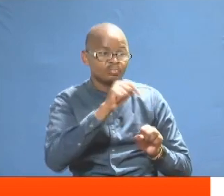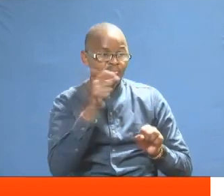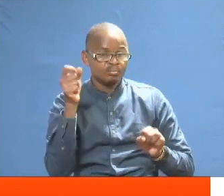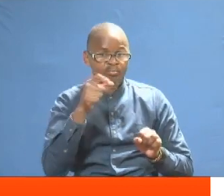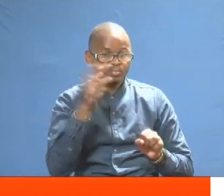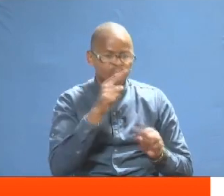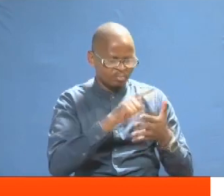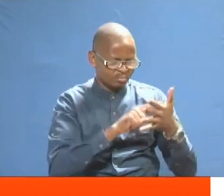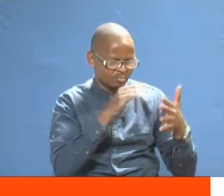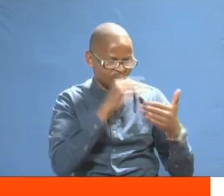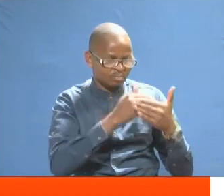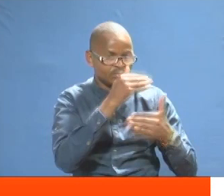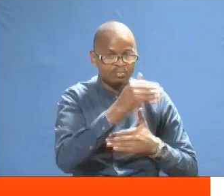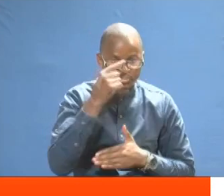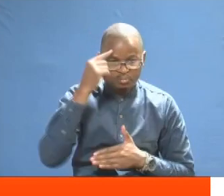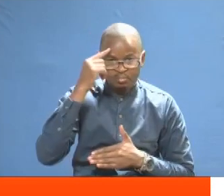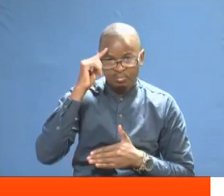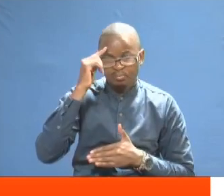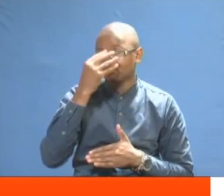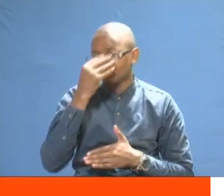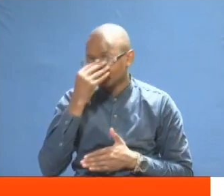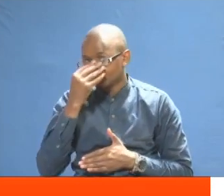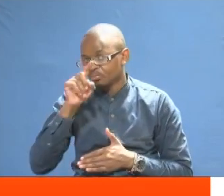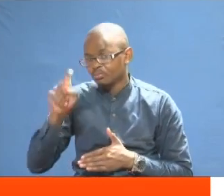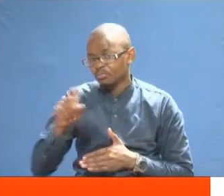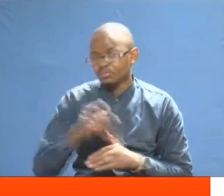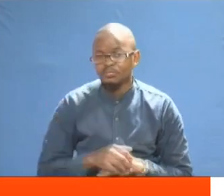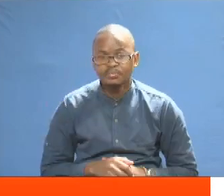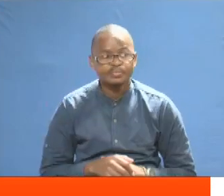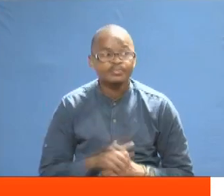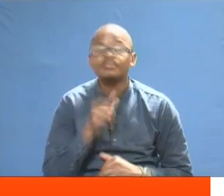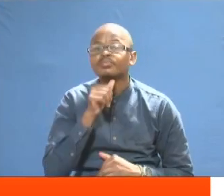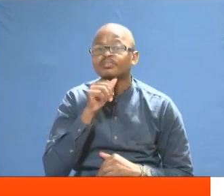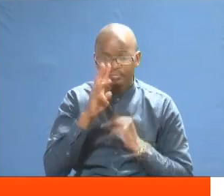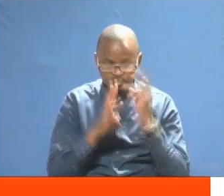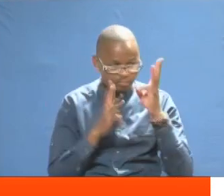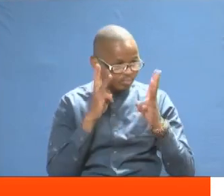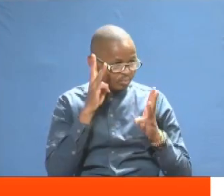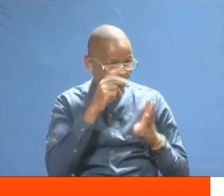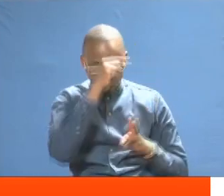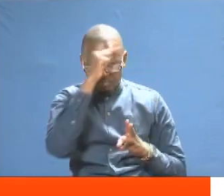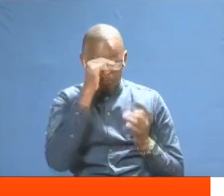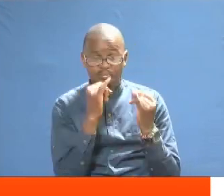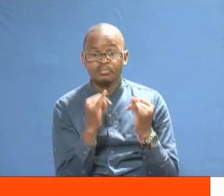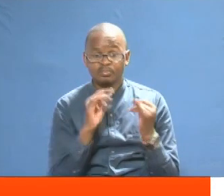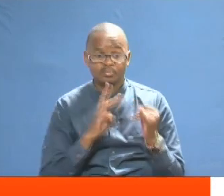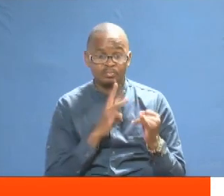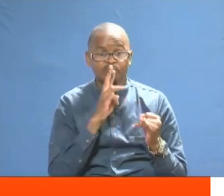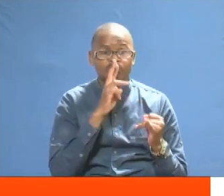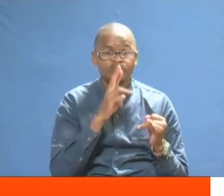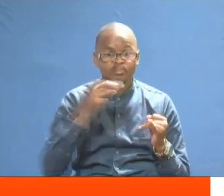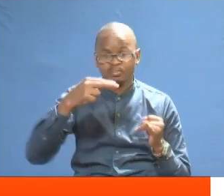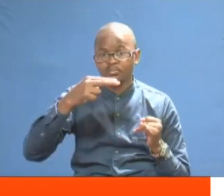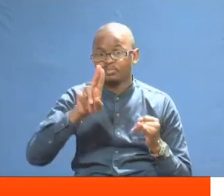month? What will be next for Deputy President William Ruto? I am not worried because now we are in the